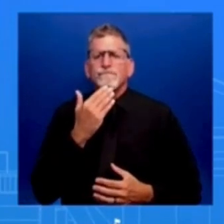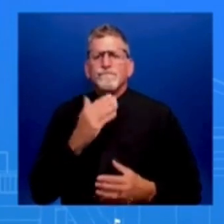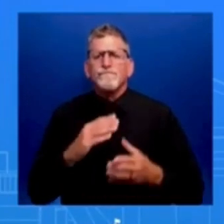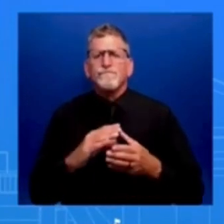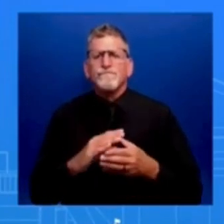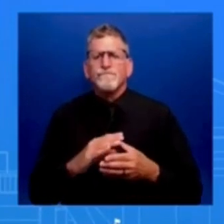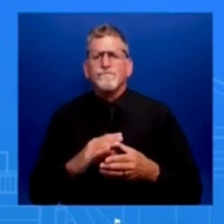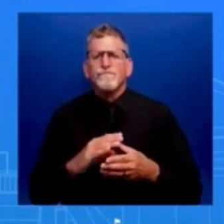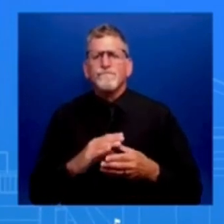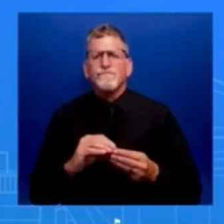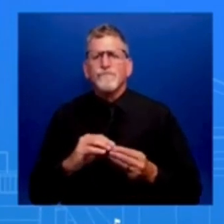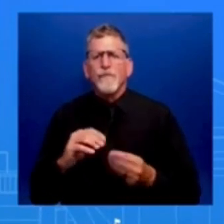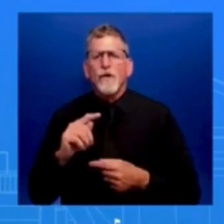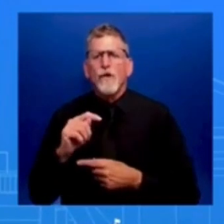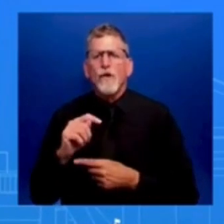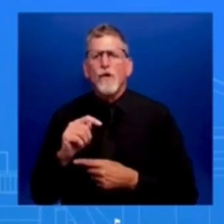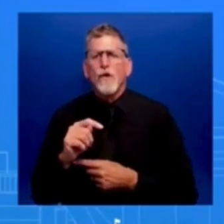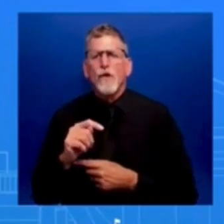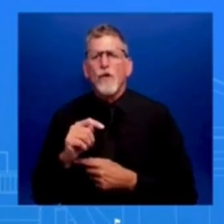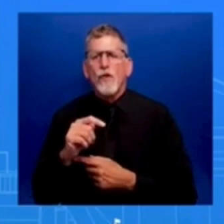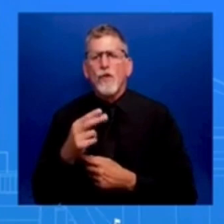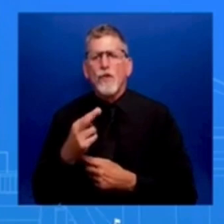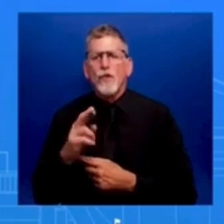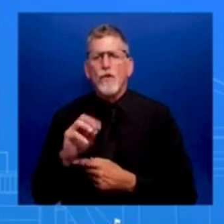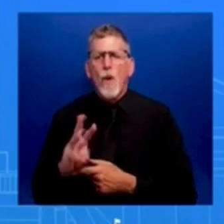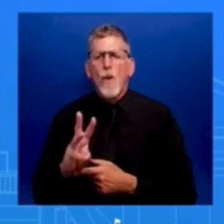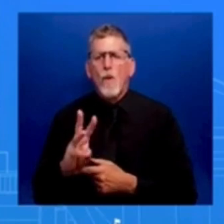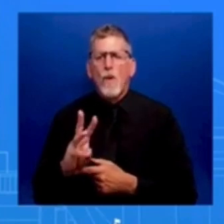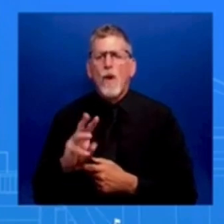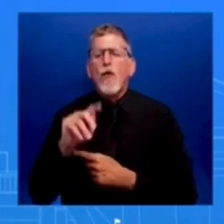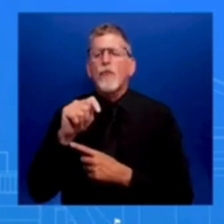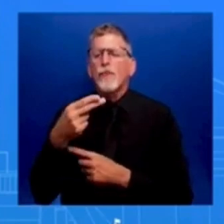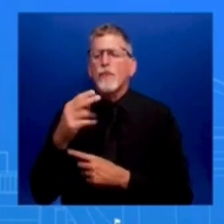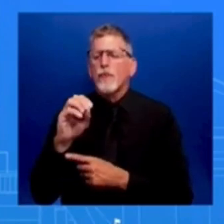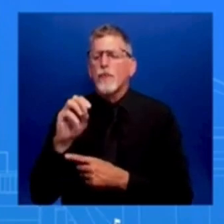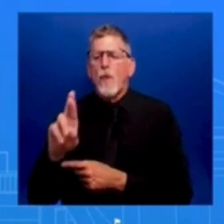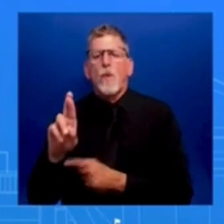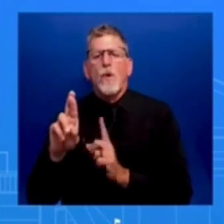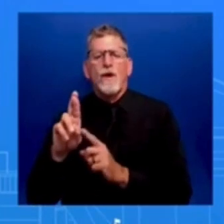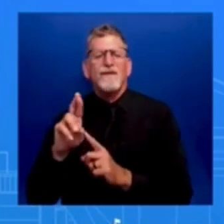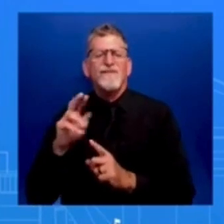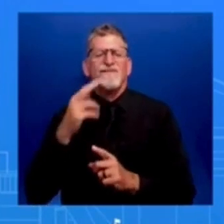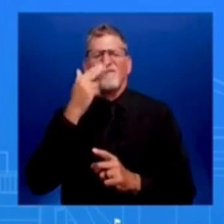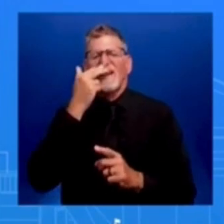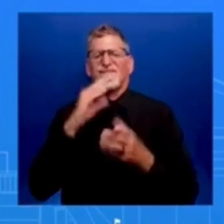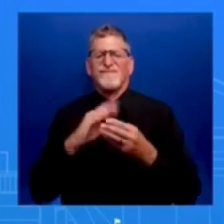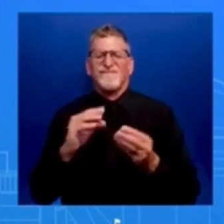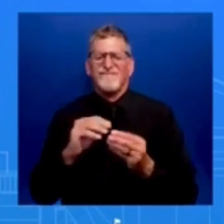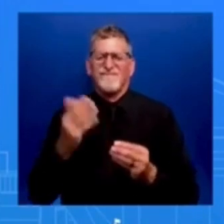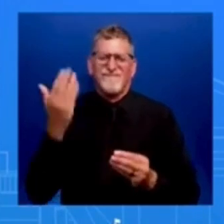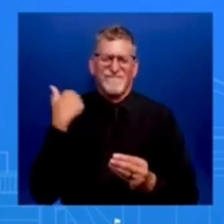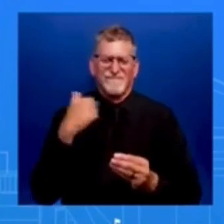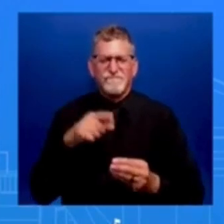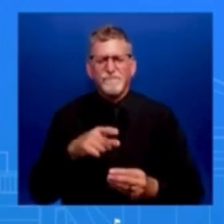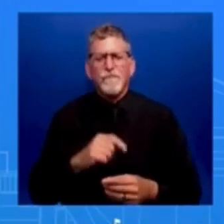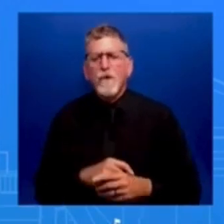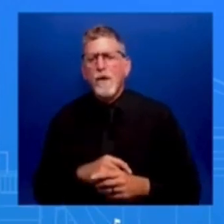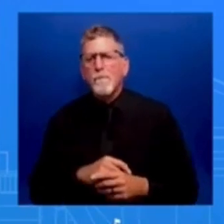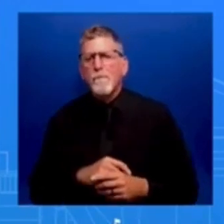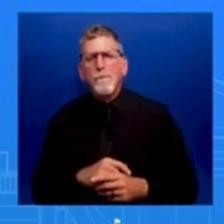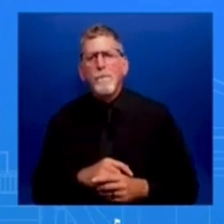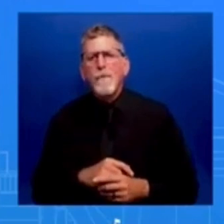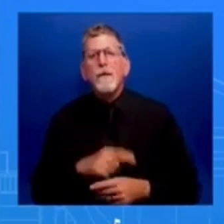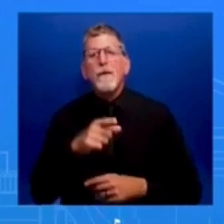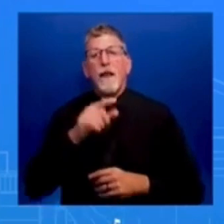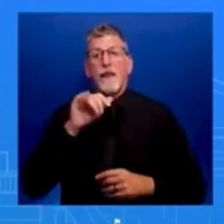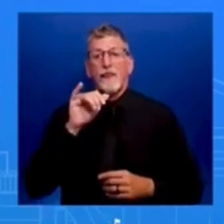And if you'll allow me, I just want to say thank you to the unsung heroes of the White House, which are the stenographers. Yes, they are. I agree. They are the unsung heroes. The